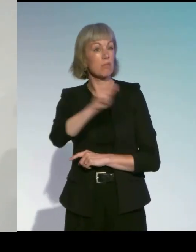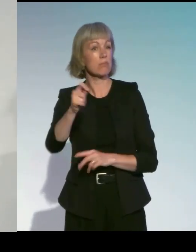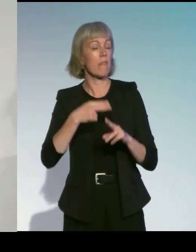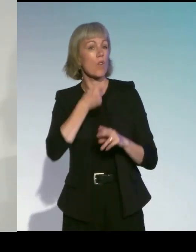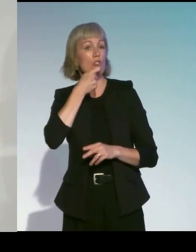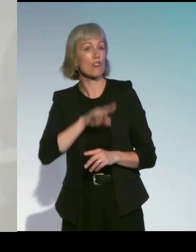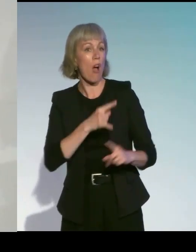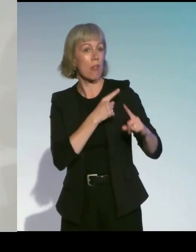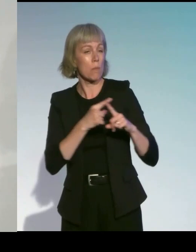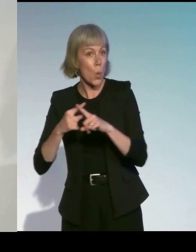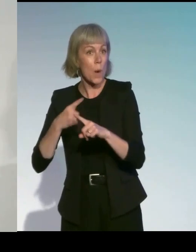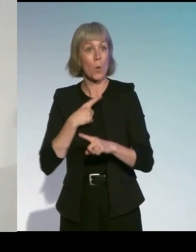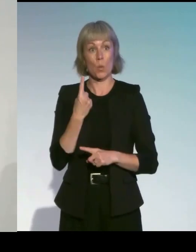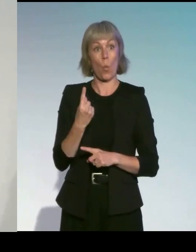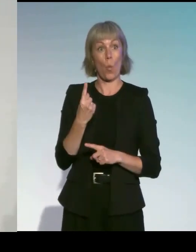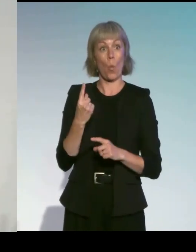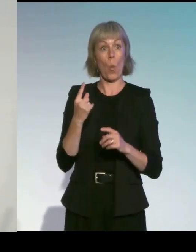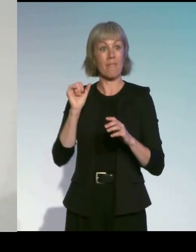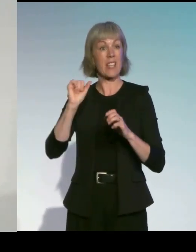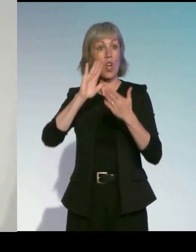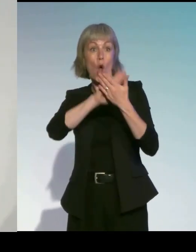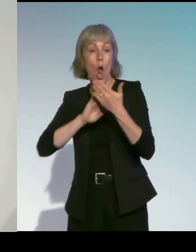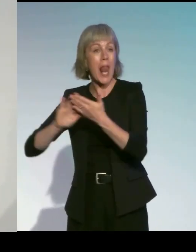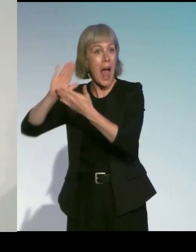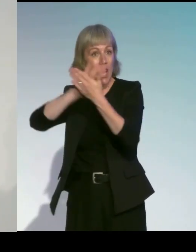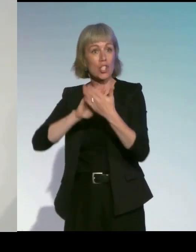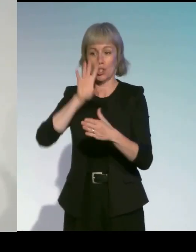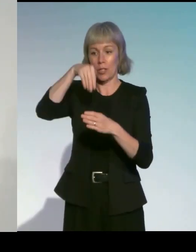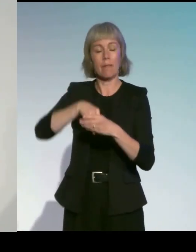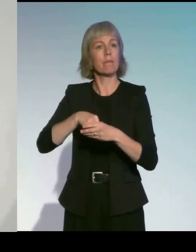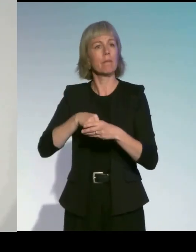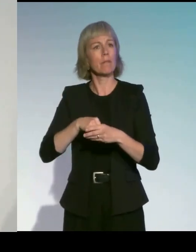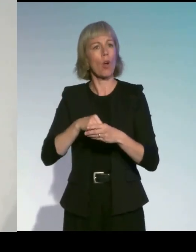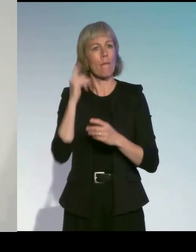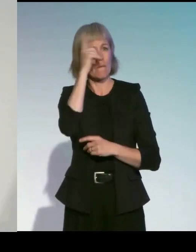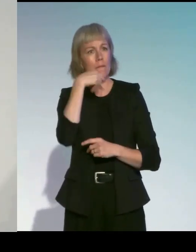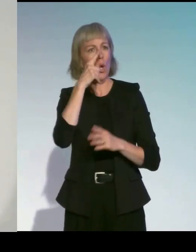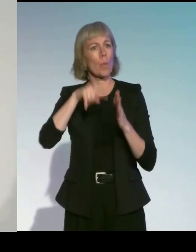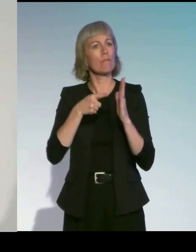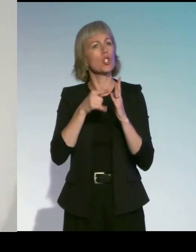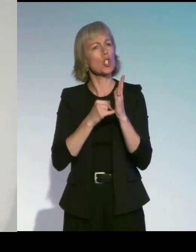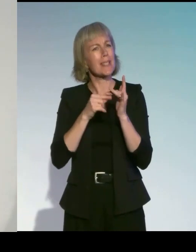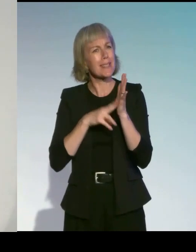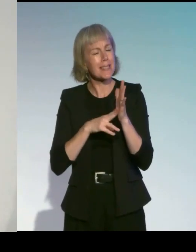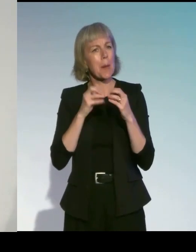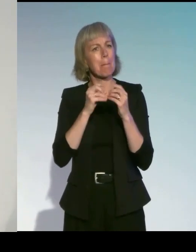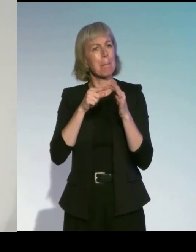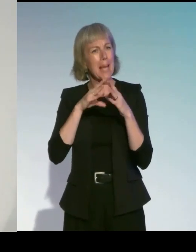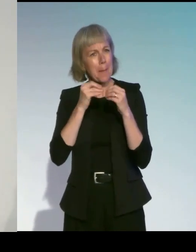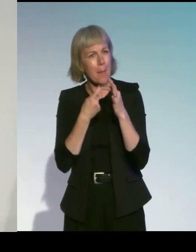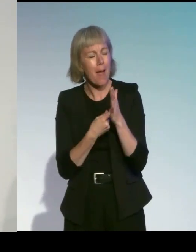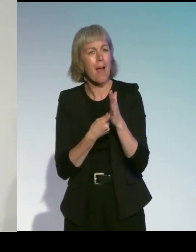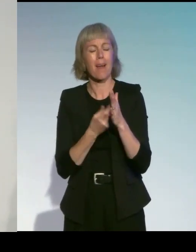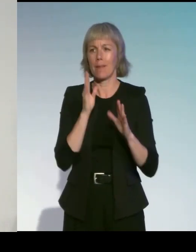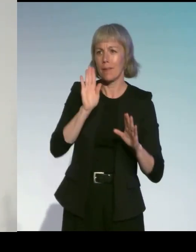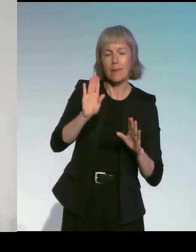there was a picture in one of his collages made about 10 years ago that involved Justin Bieber's face and a penis. It looked like he was sucking cock,